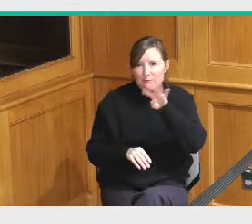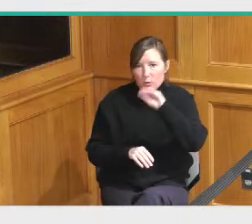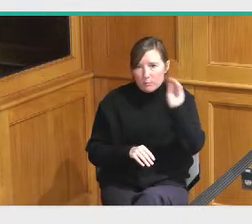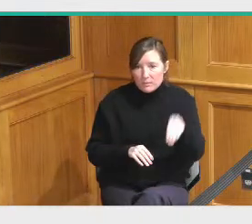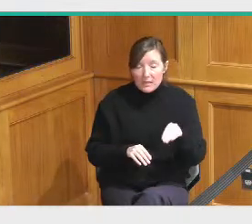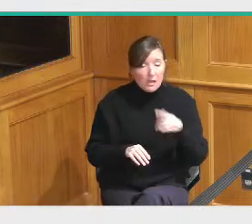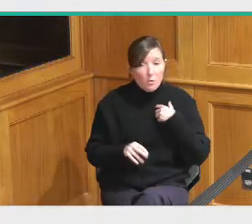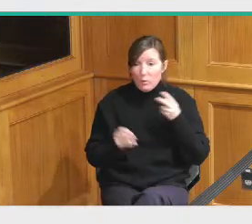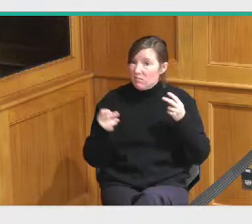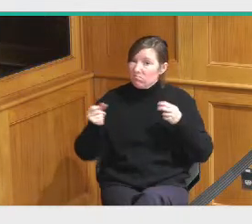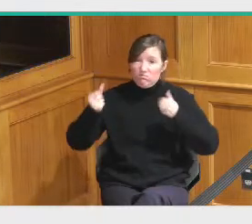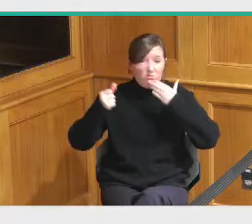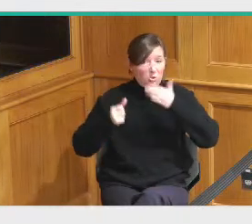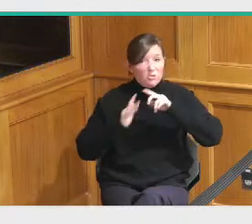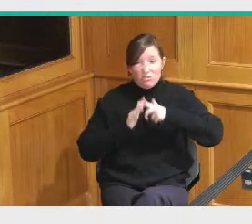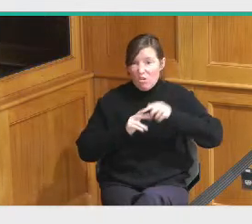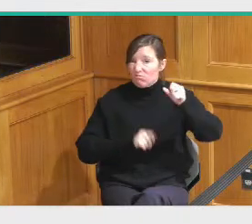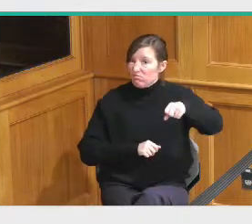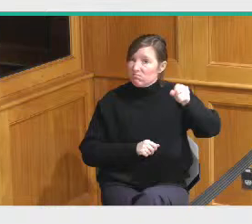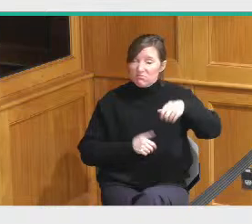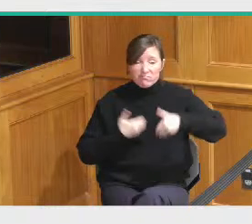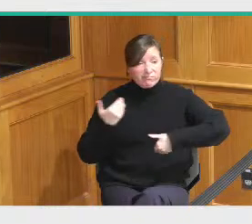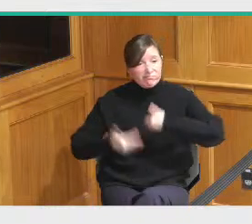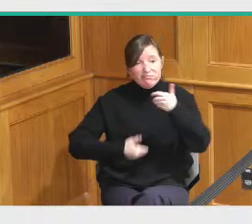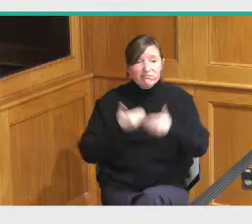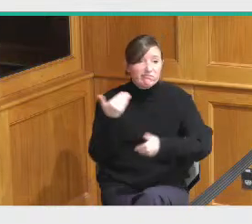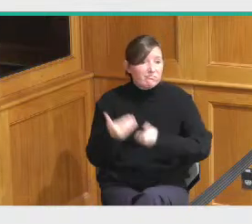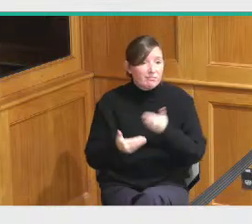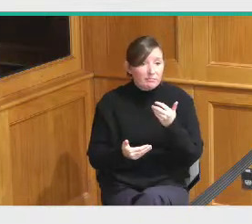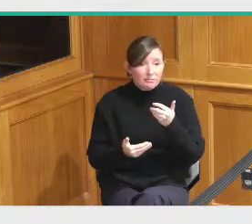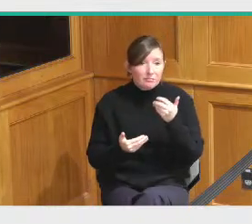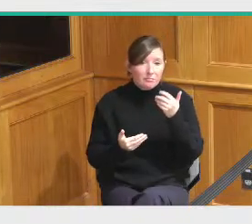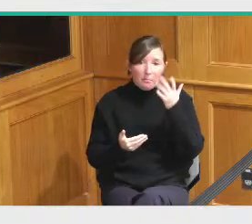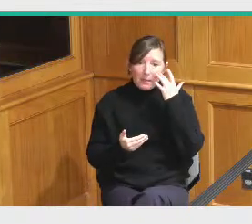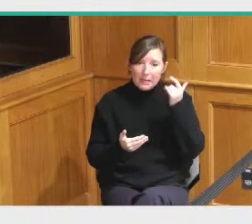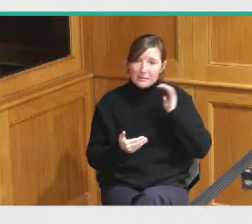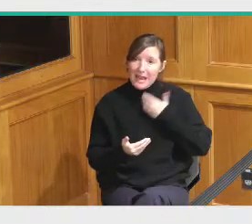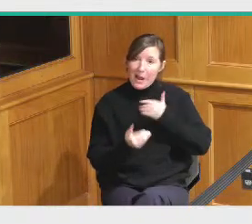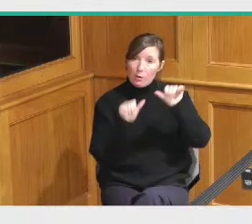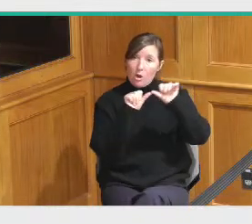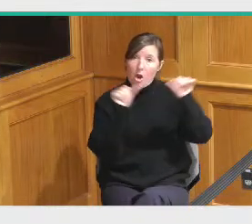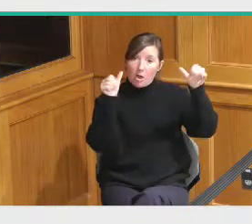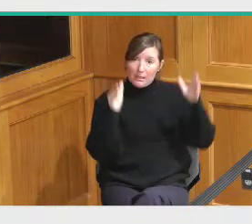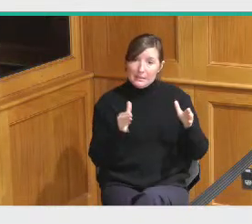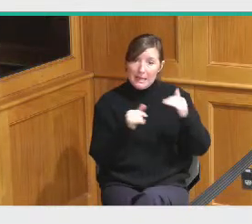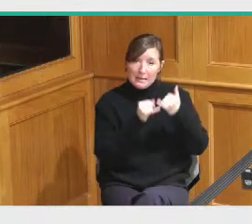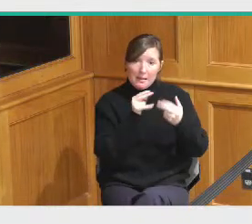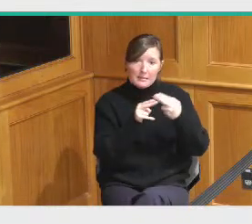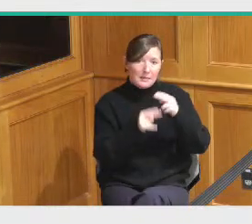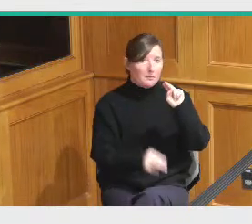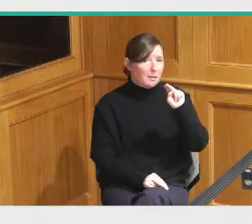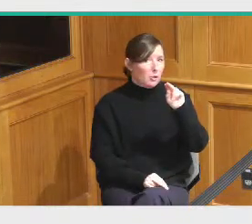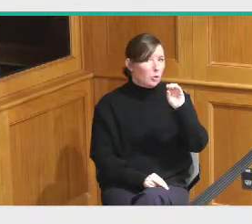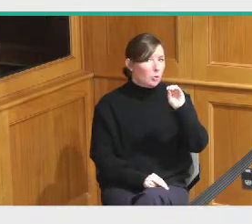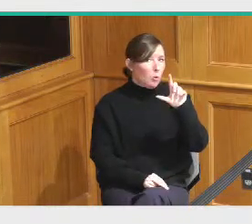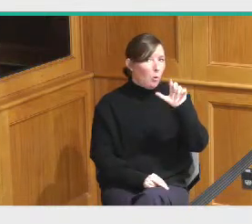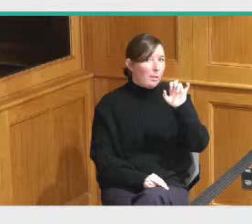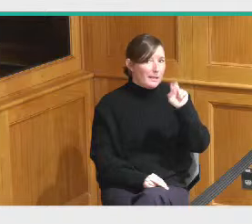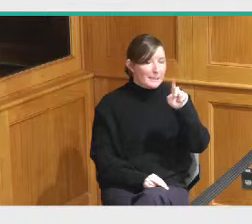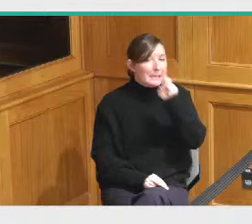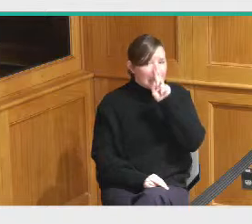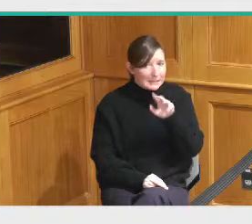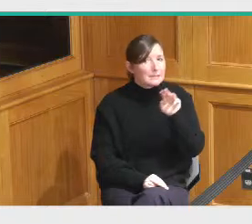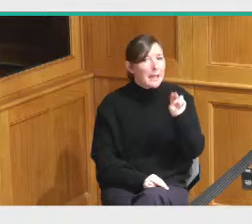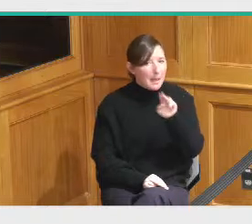good start on that, given that our architect, Moody Nolan, is an MBE. We have a